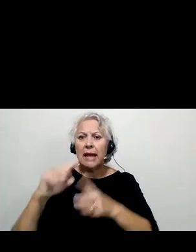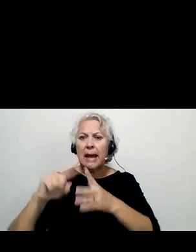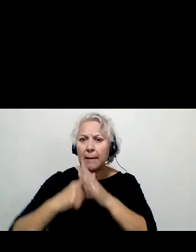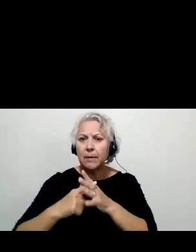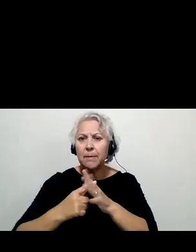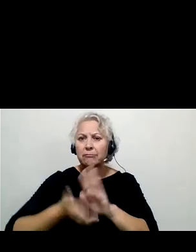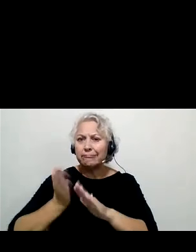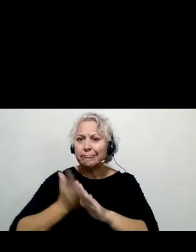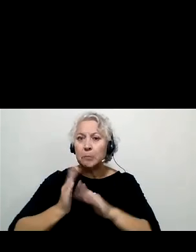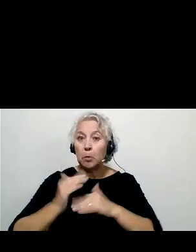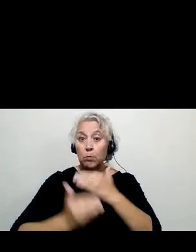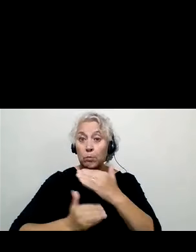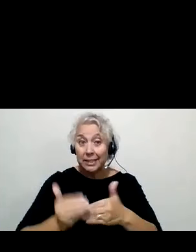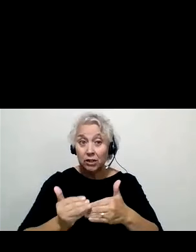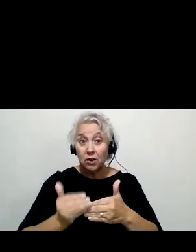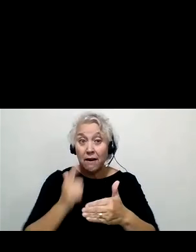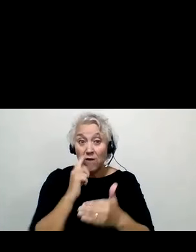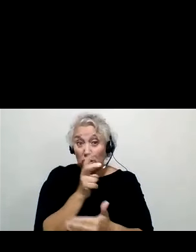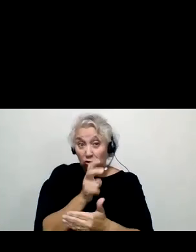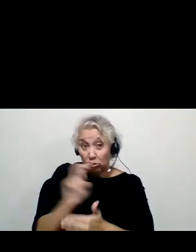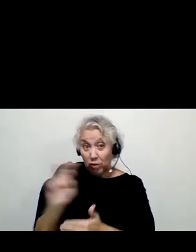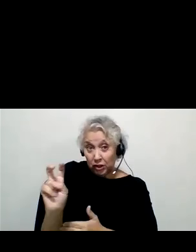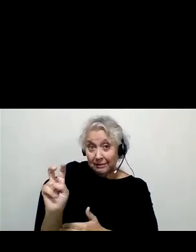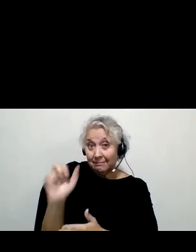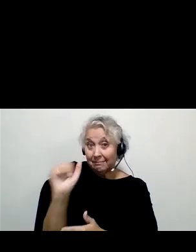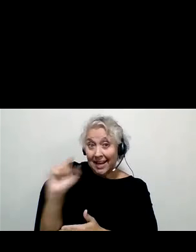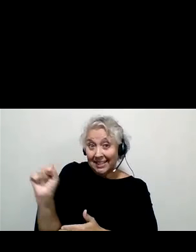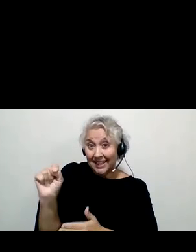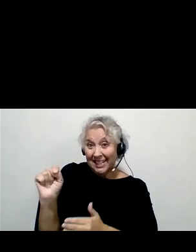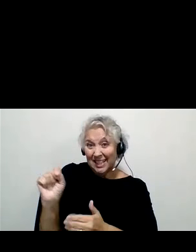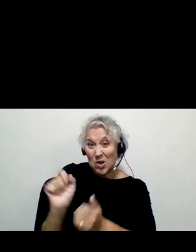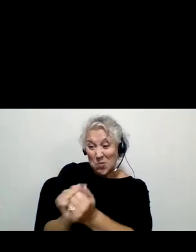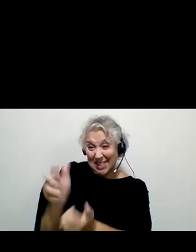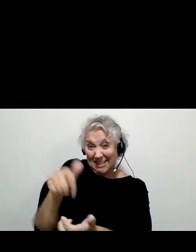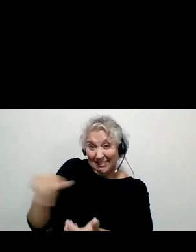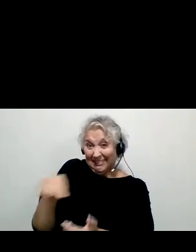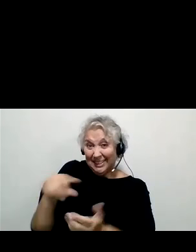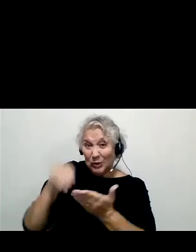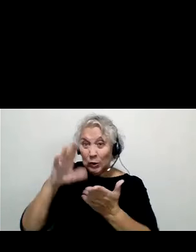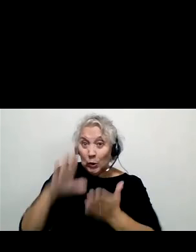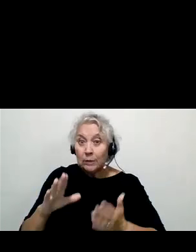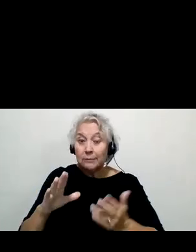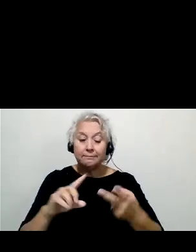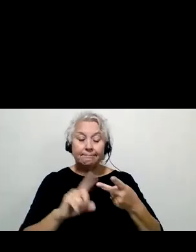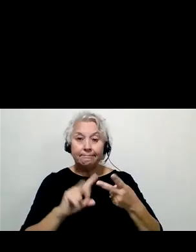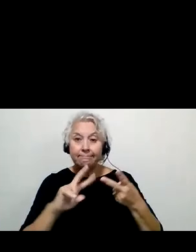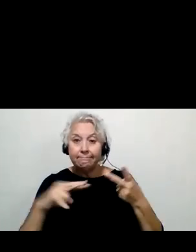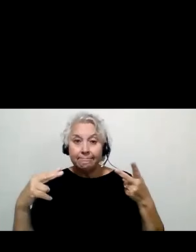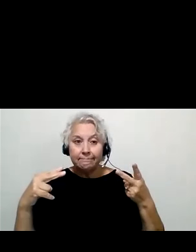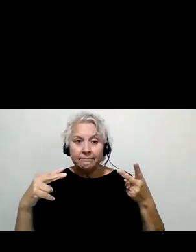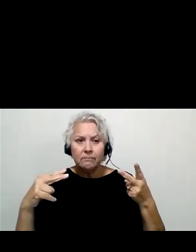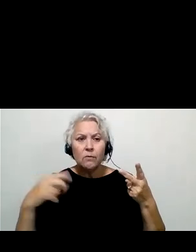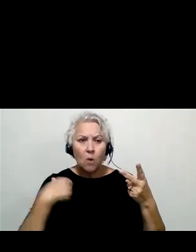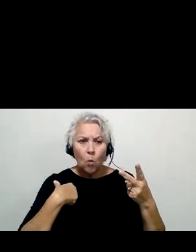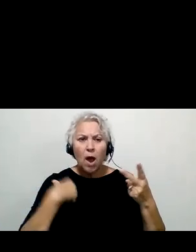operational procedures for transitioning assistive technology with students. And then the second one is we will